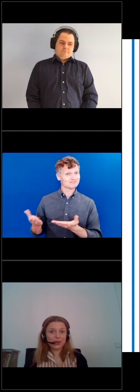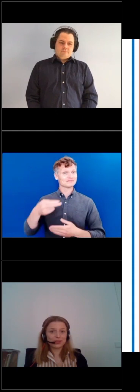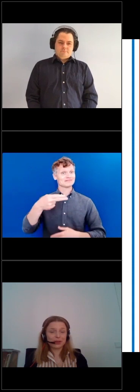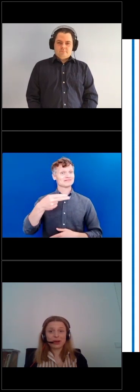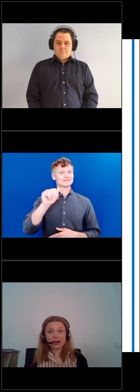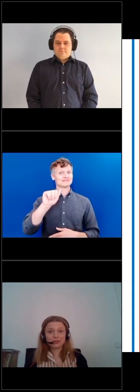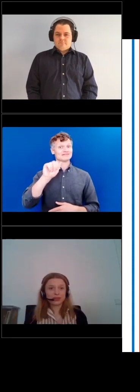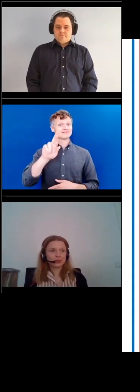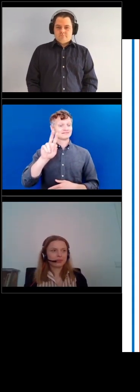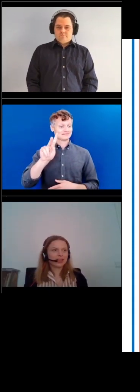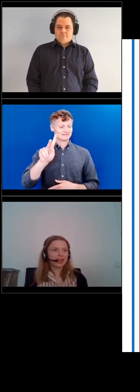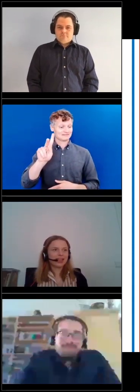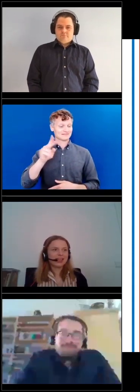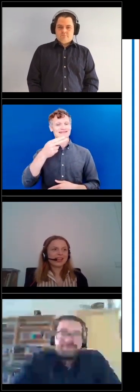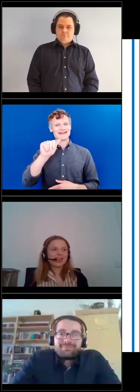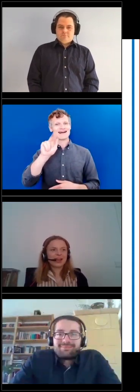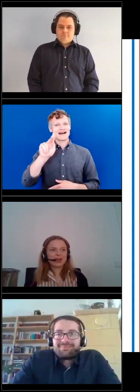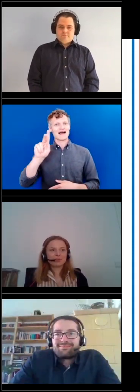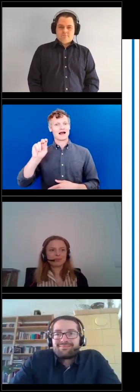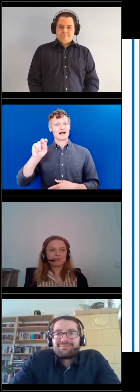our first webinar.